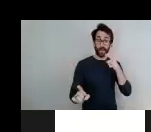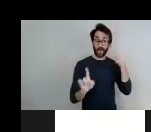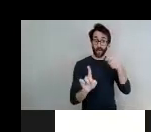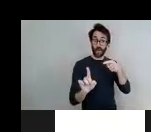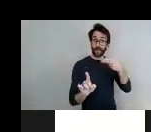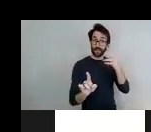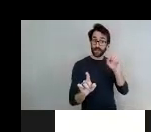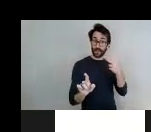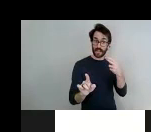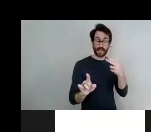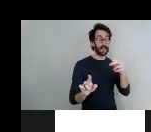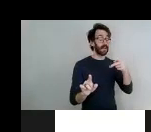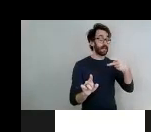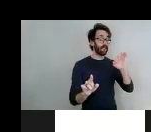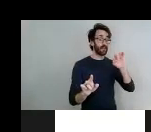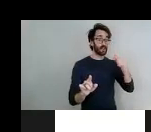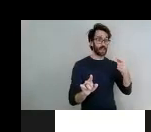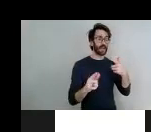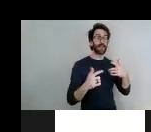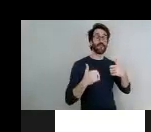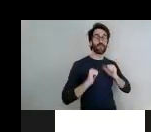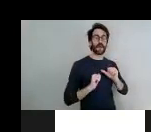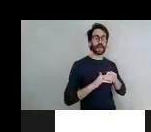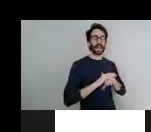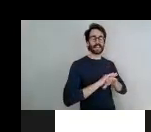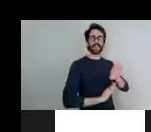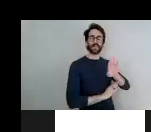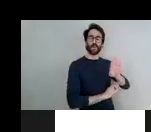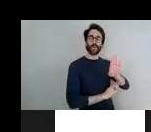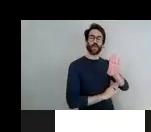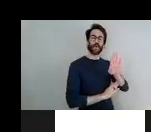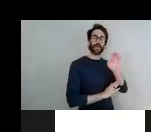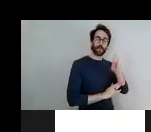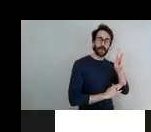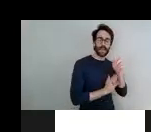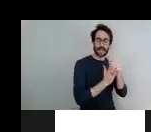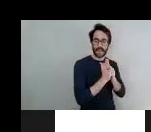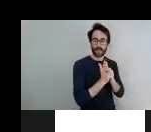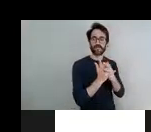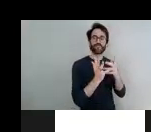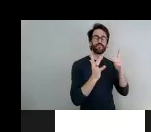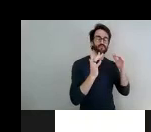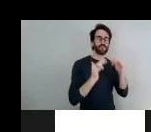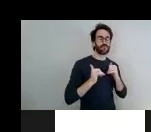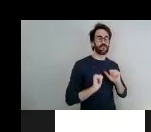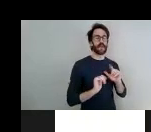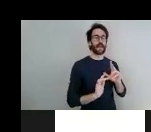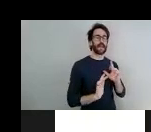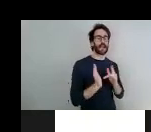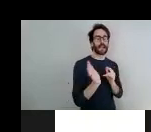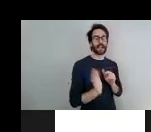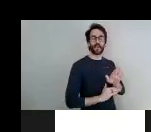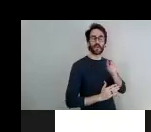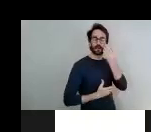your bank account or to get your personal information, social insurance number, to give them the ability to potentially apply